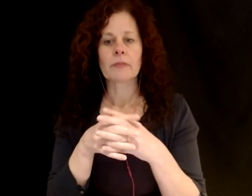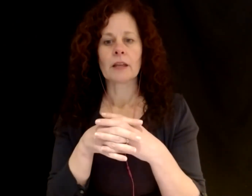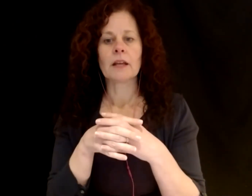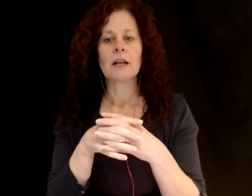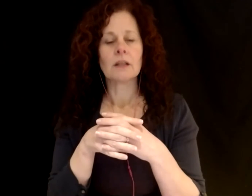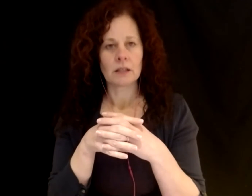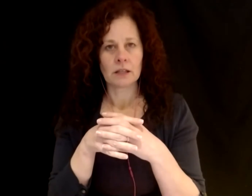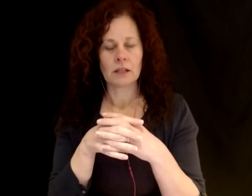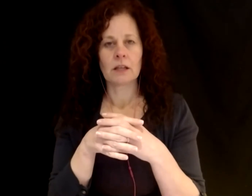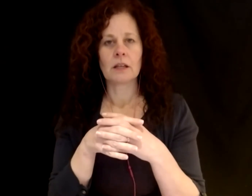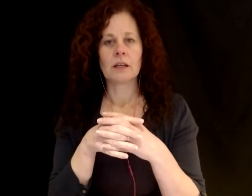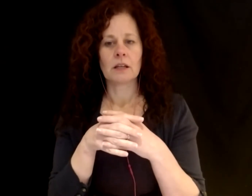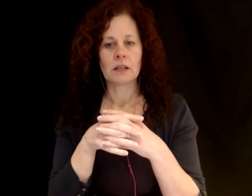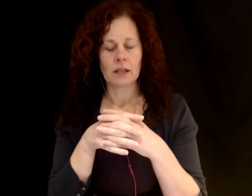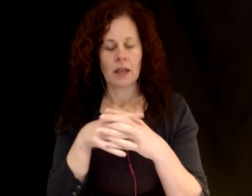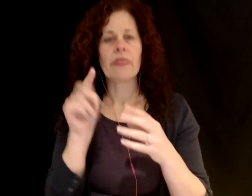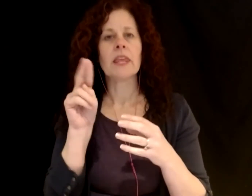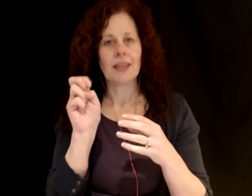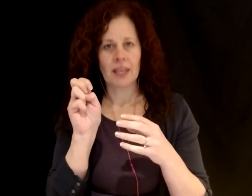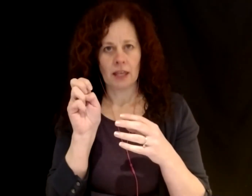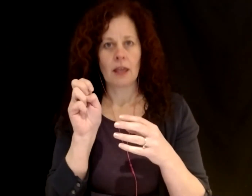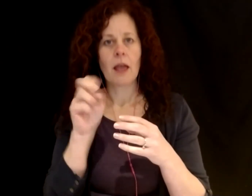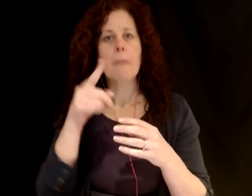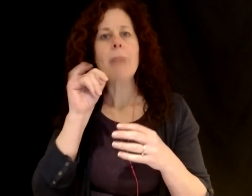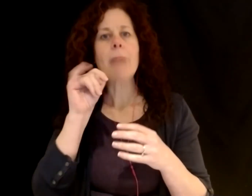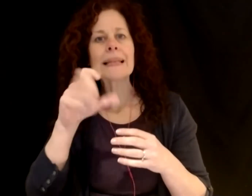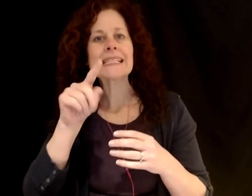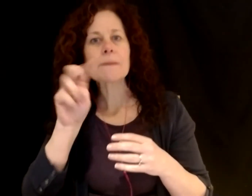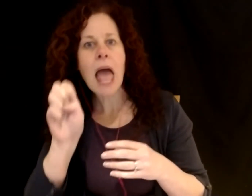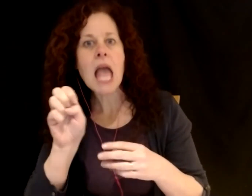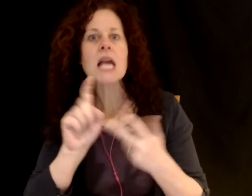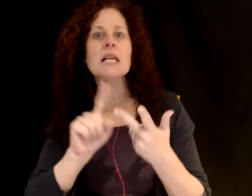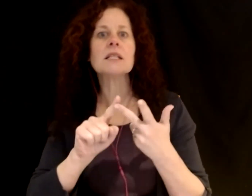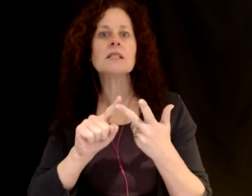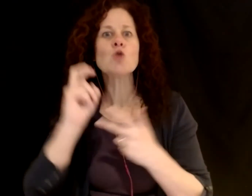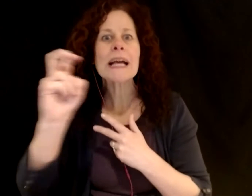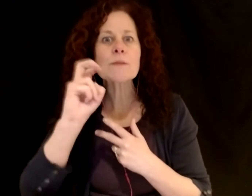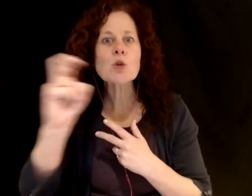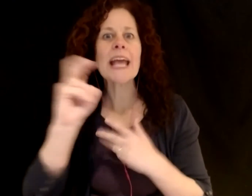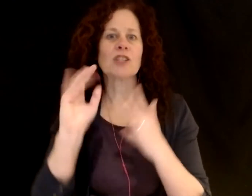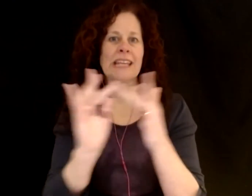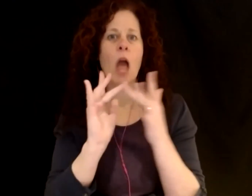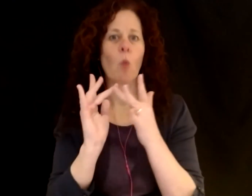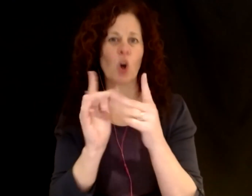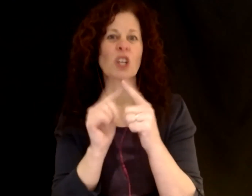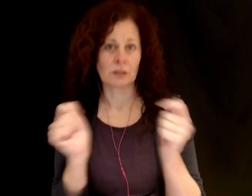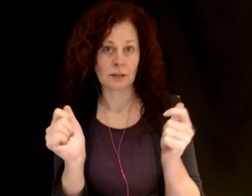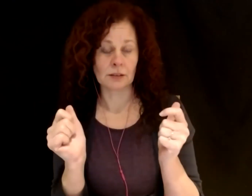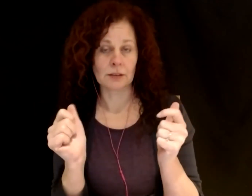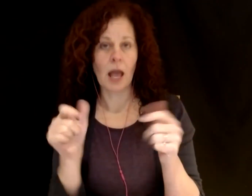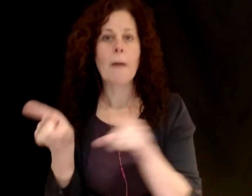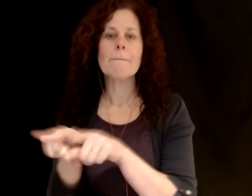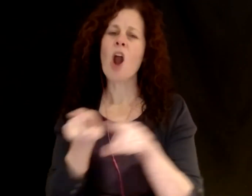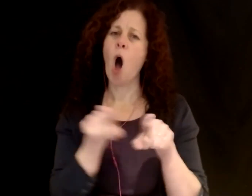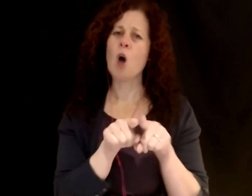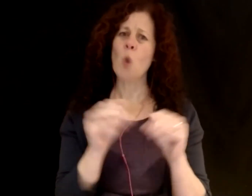the roads, the public spaces, the transportation networks. But also beyond